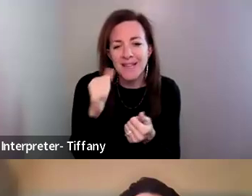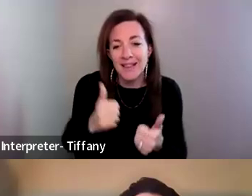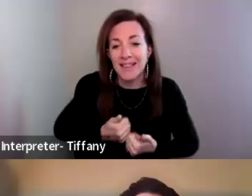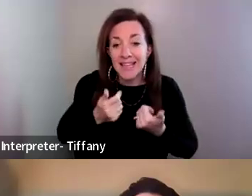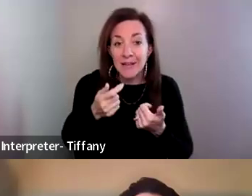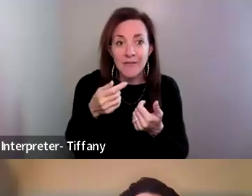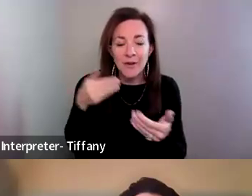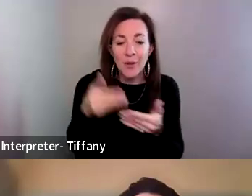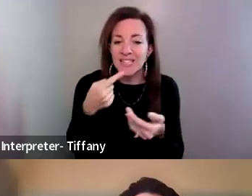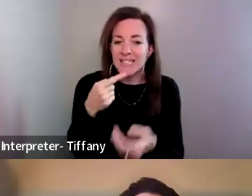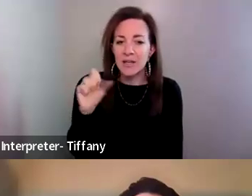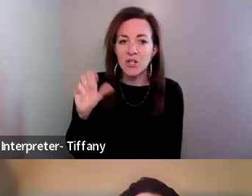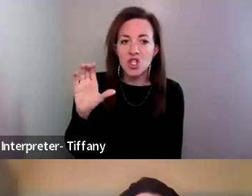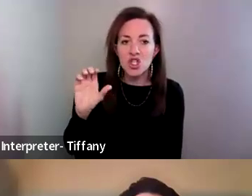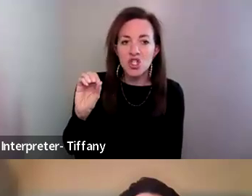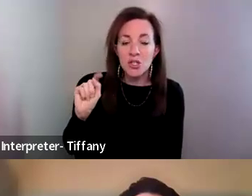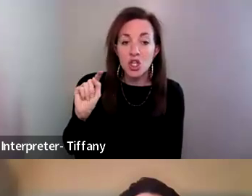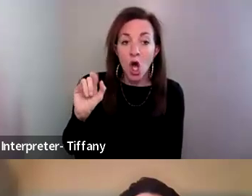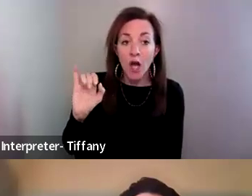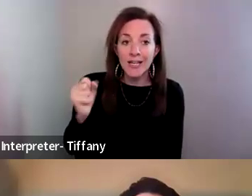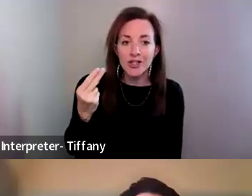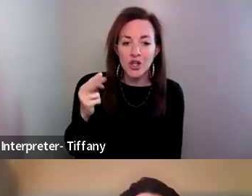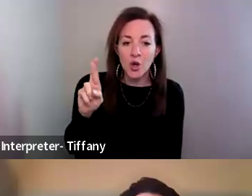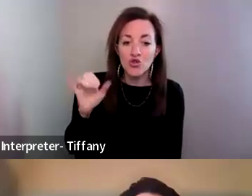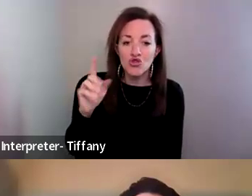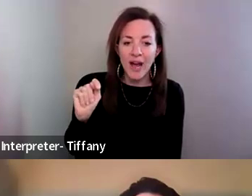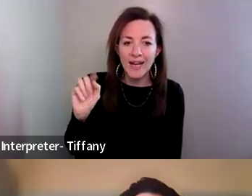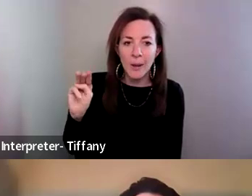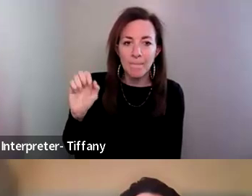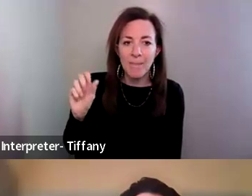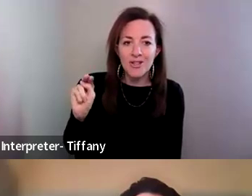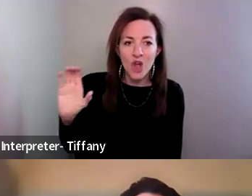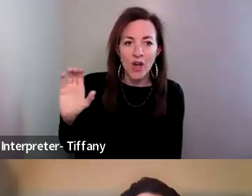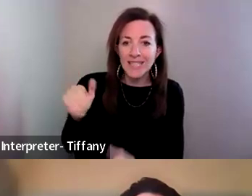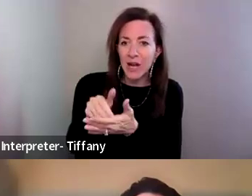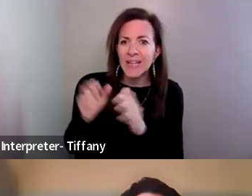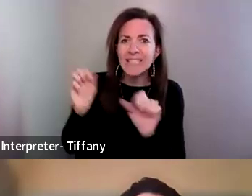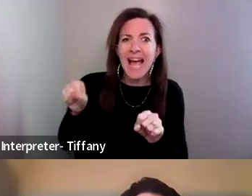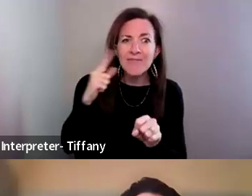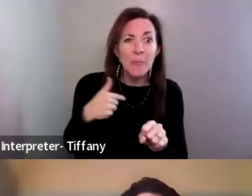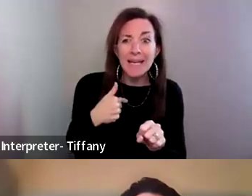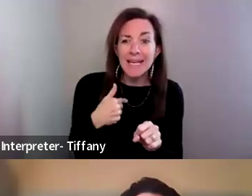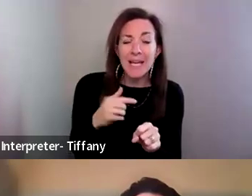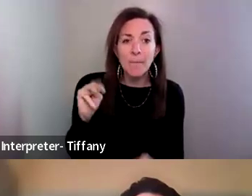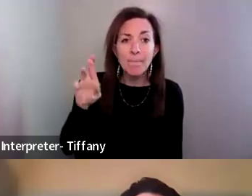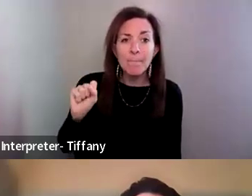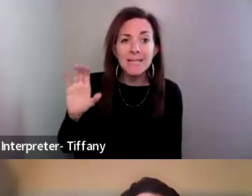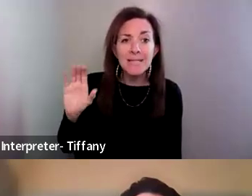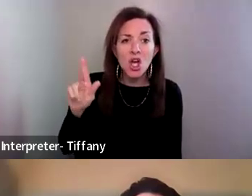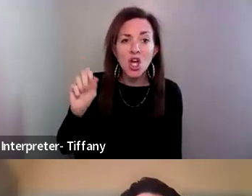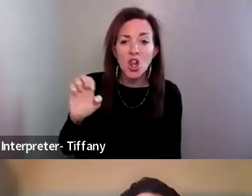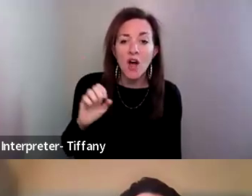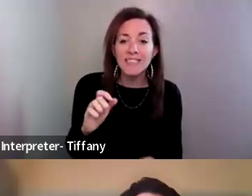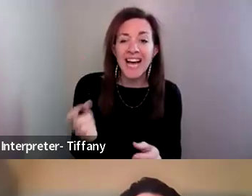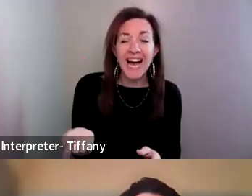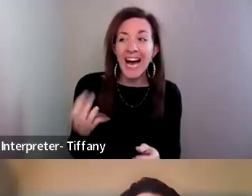Rite Masonic Center, I was like, yes, please. Let's get convenience for me. Just Mrs. Claus sometimes gets a little bone thrown